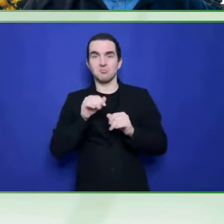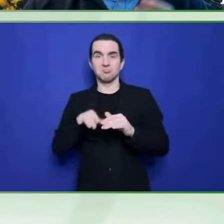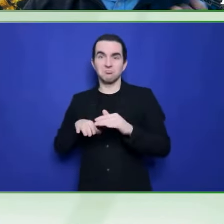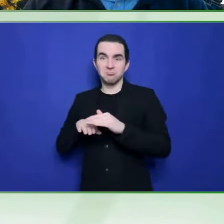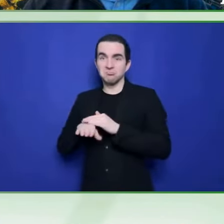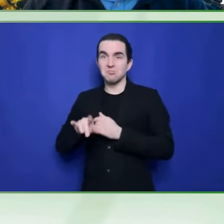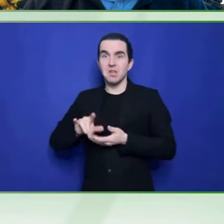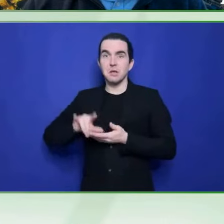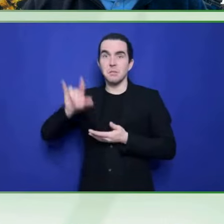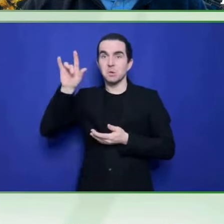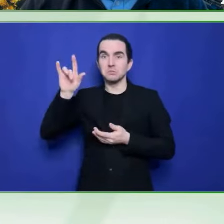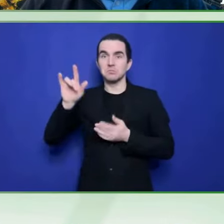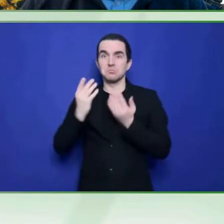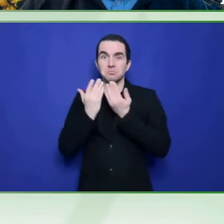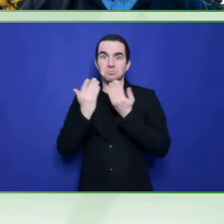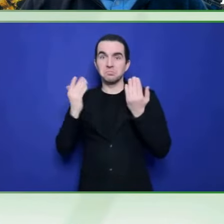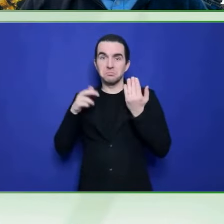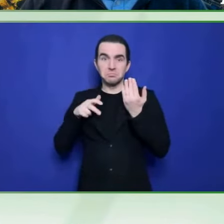recognition, ANPR,